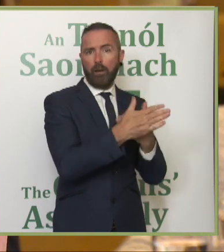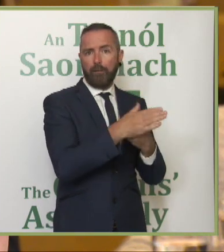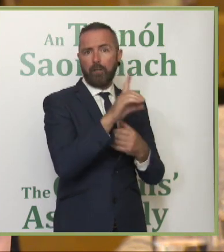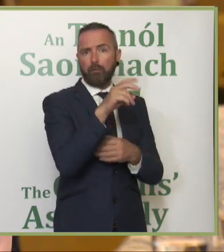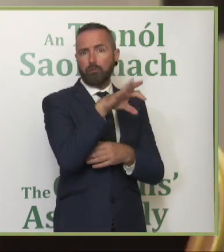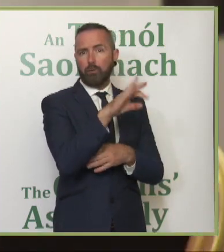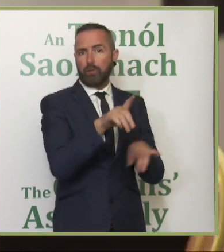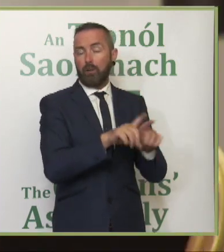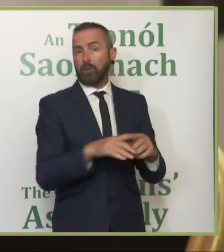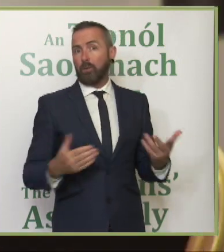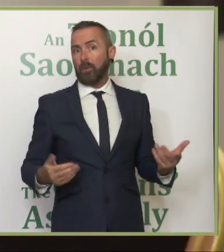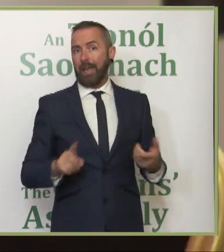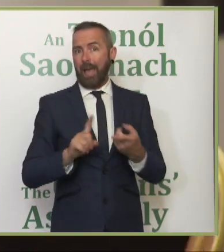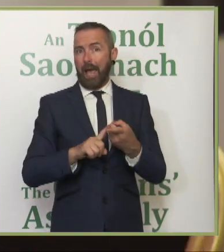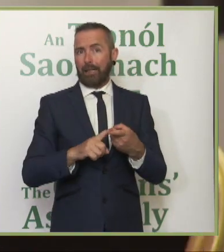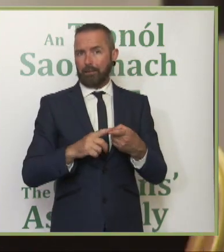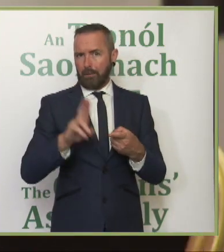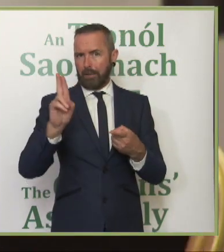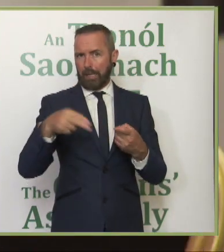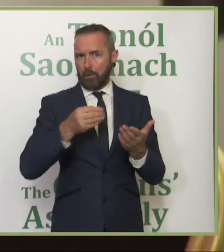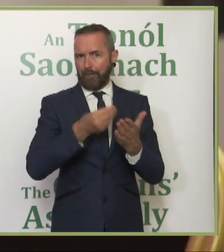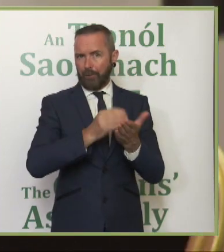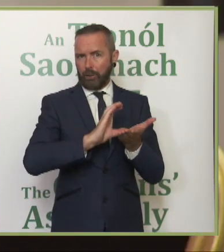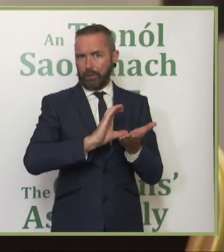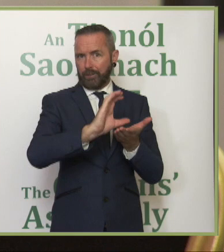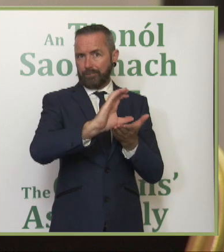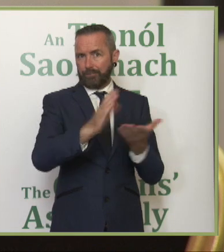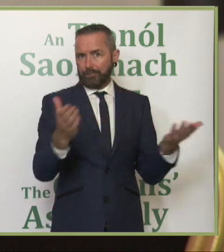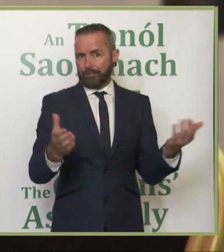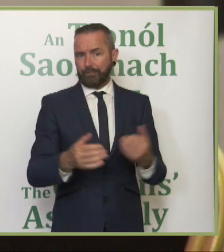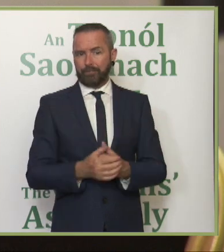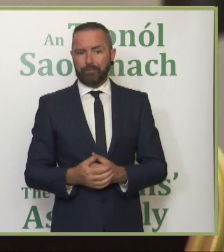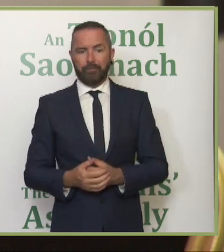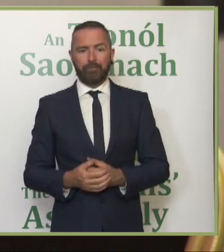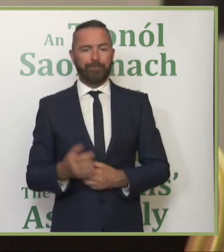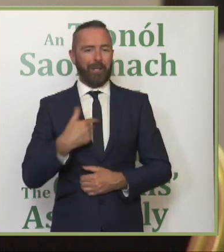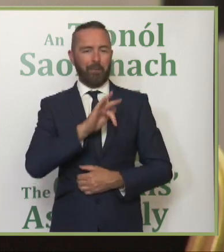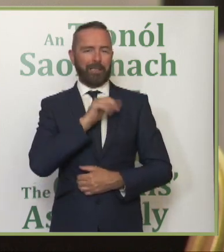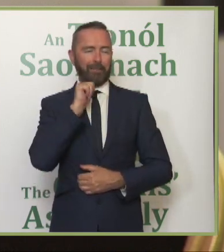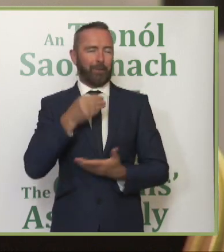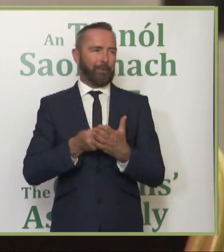question. You probably won't know the funding. No, I don't have the funding.